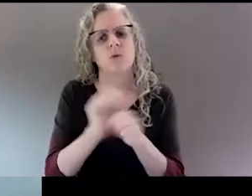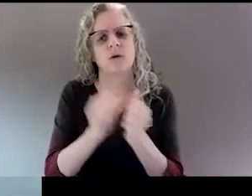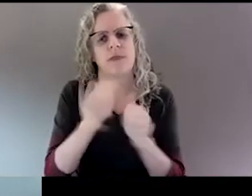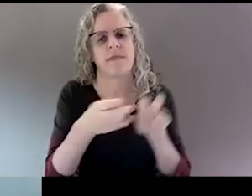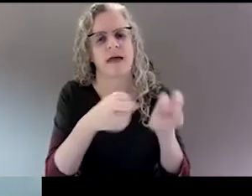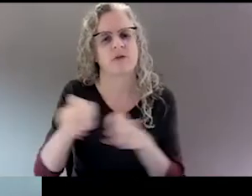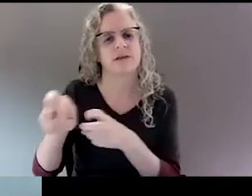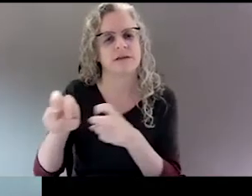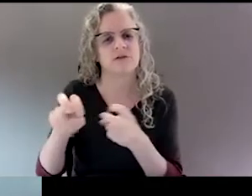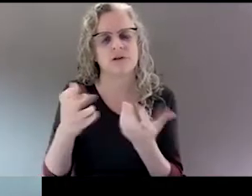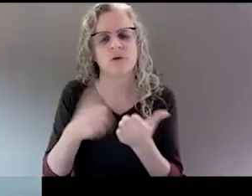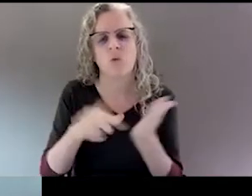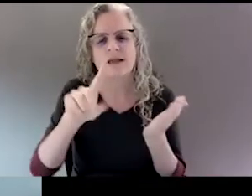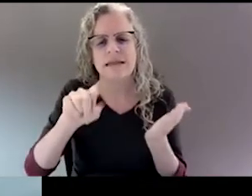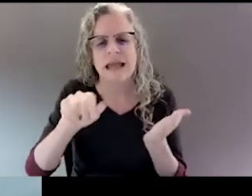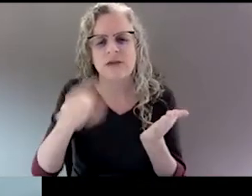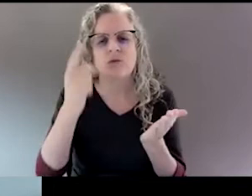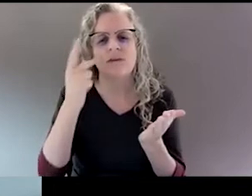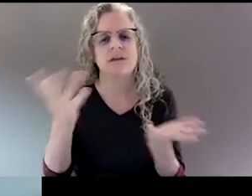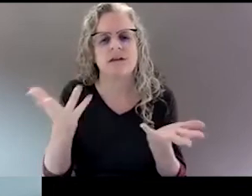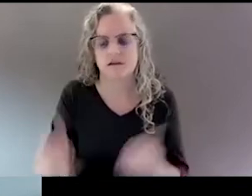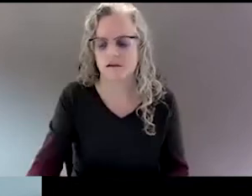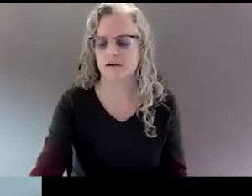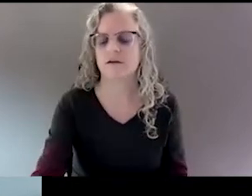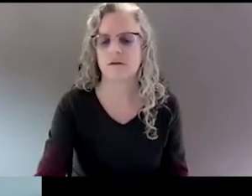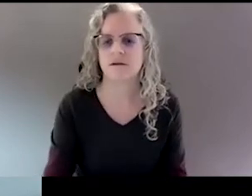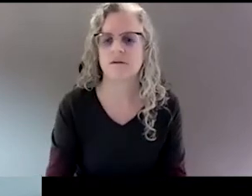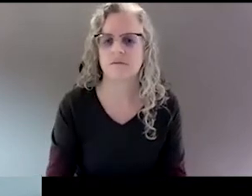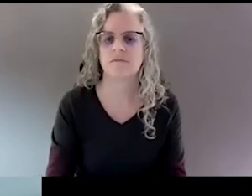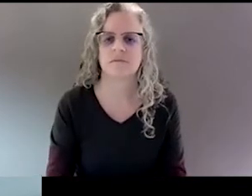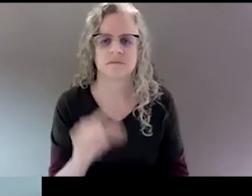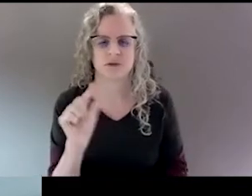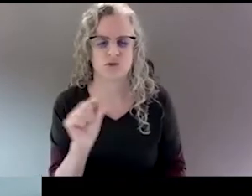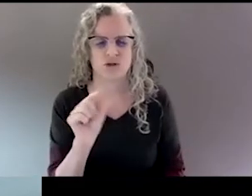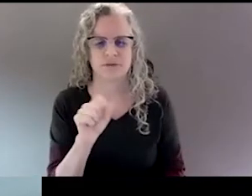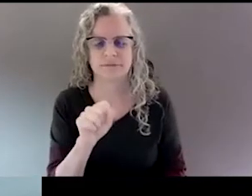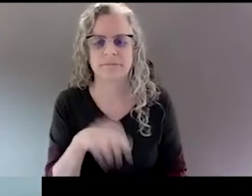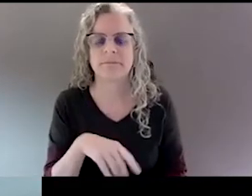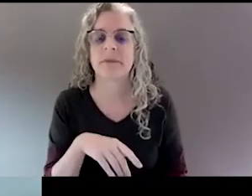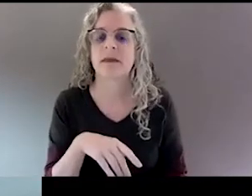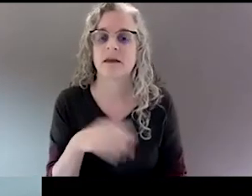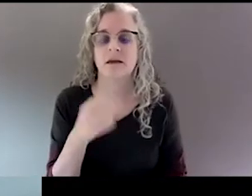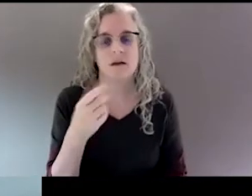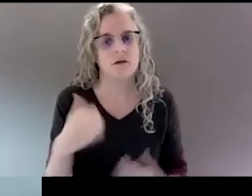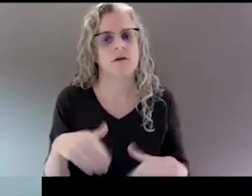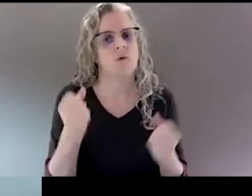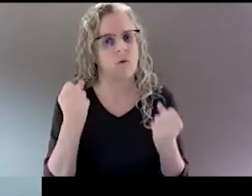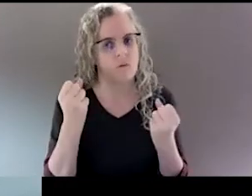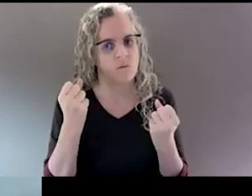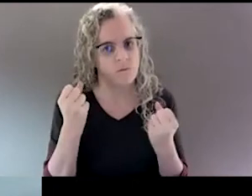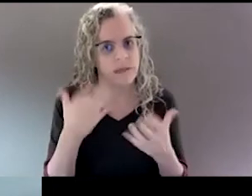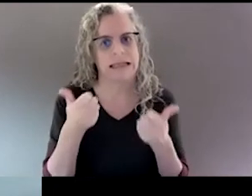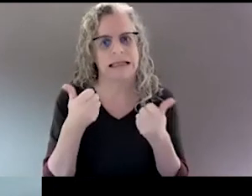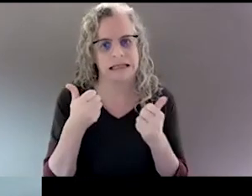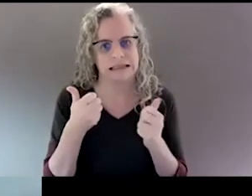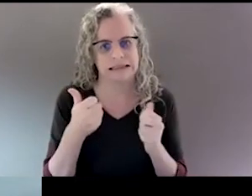that, what have you? Yeah, I mean, certainly, there have been many attempts over the last few decades to